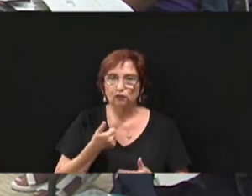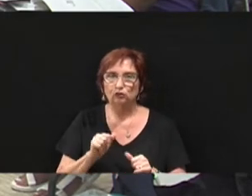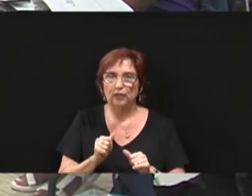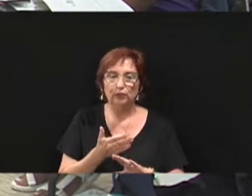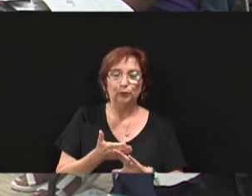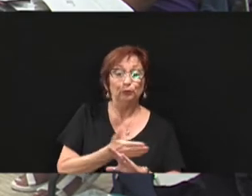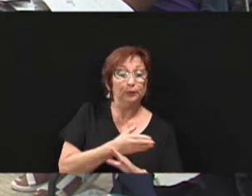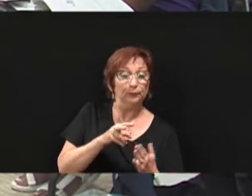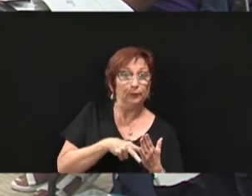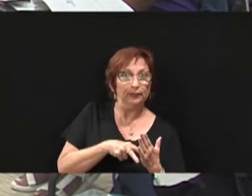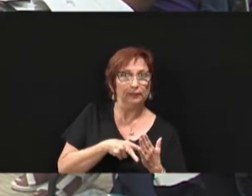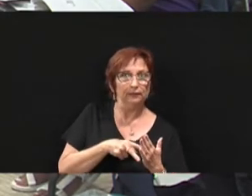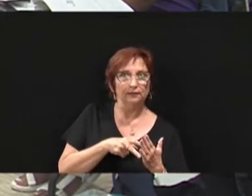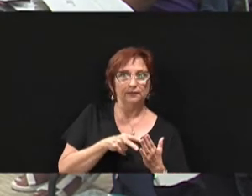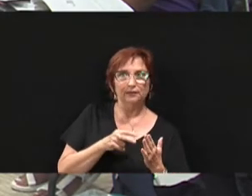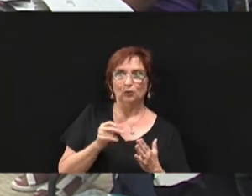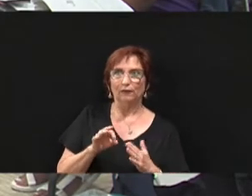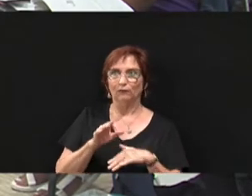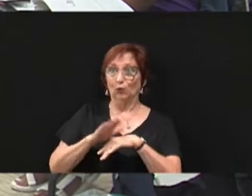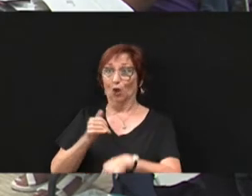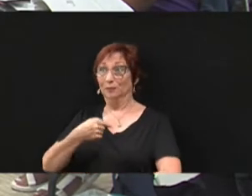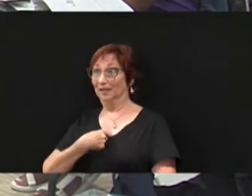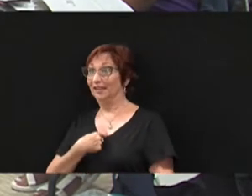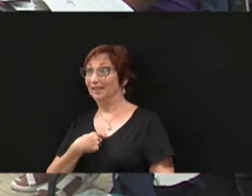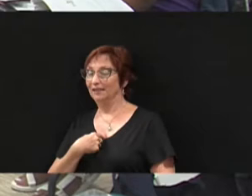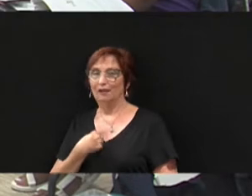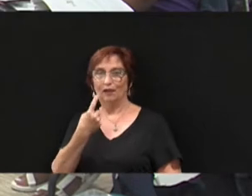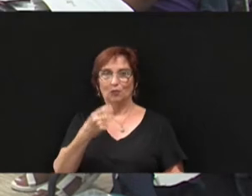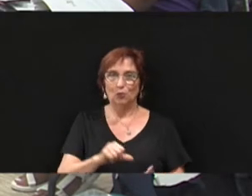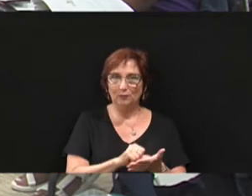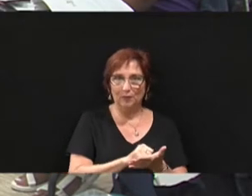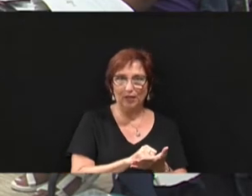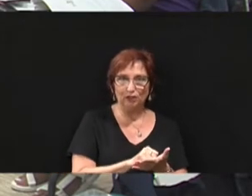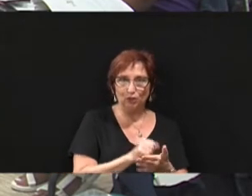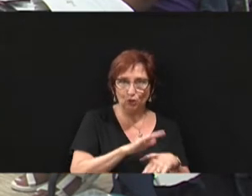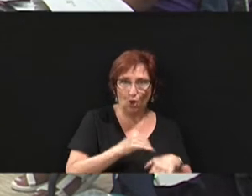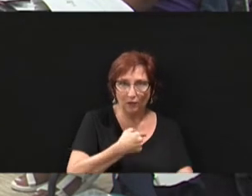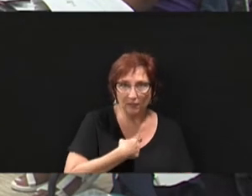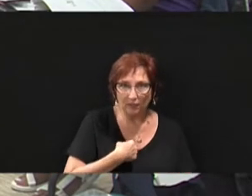pre-read. So if you called on me, and the one page you called on me, I hadn't pre-read.